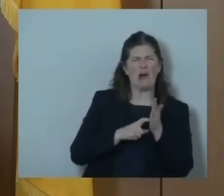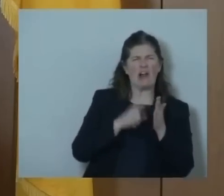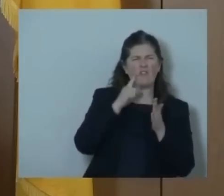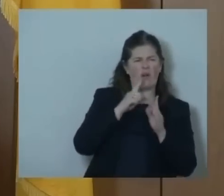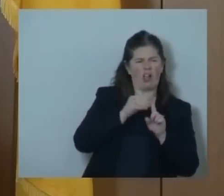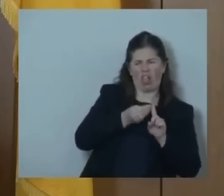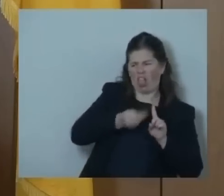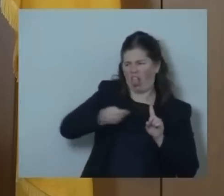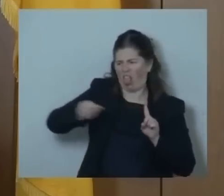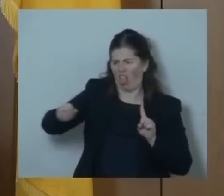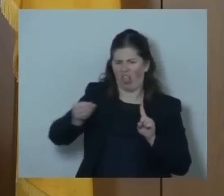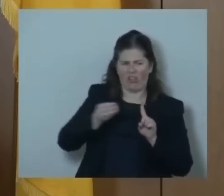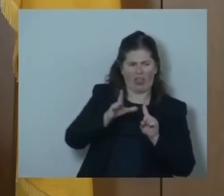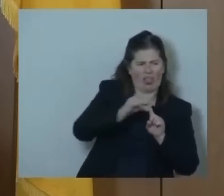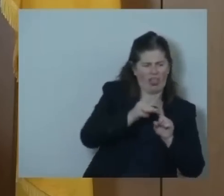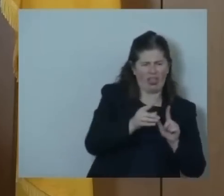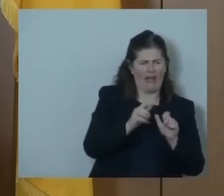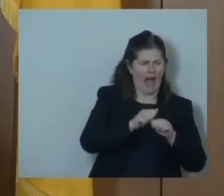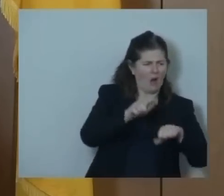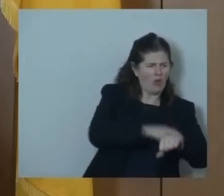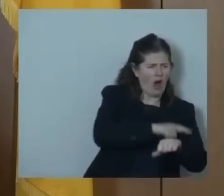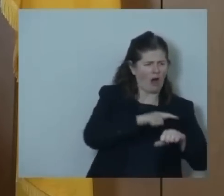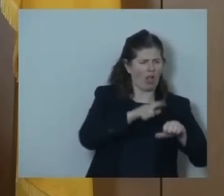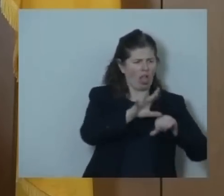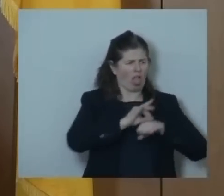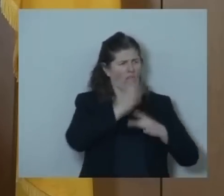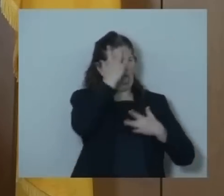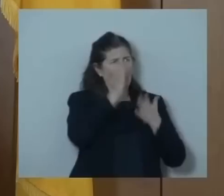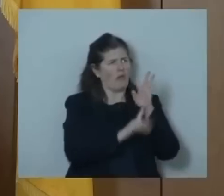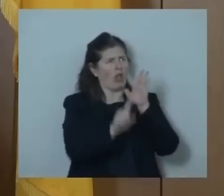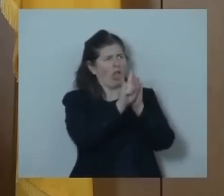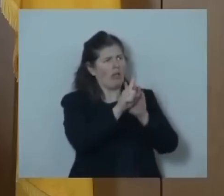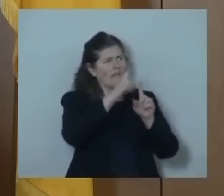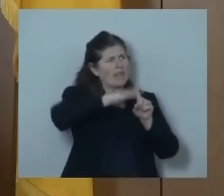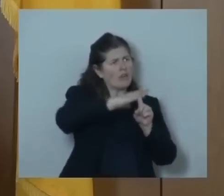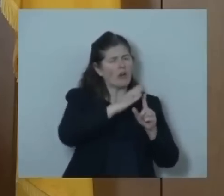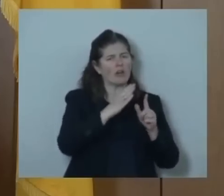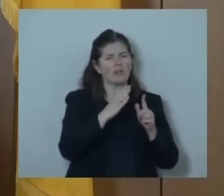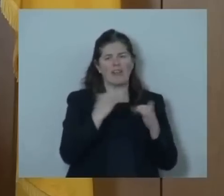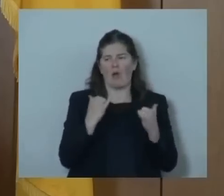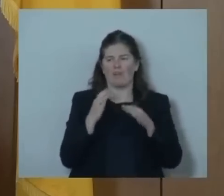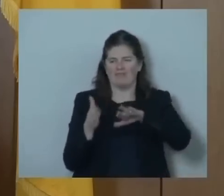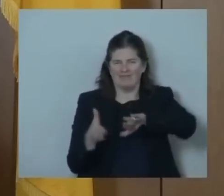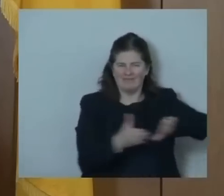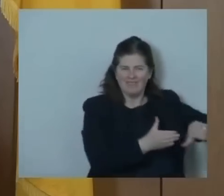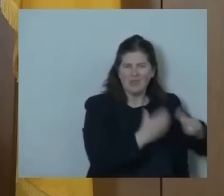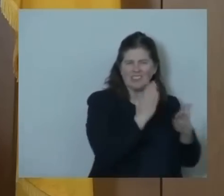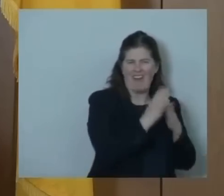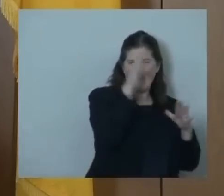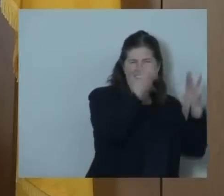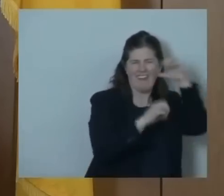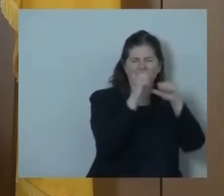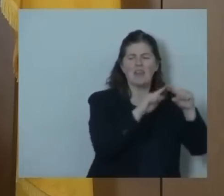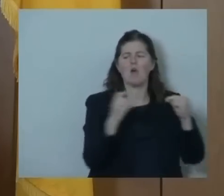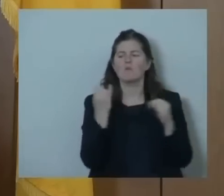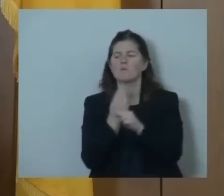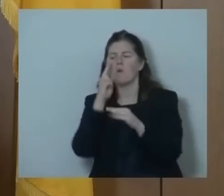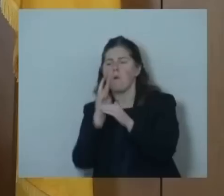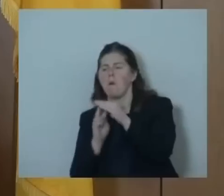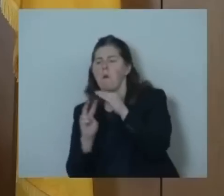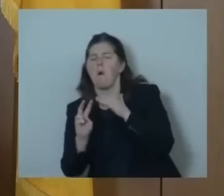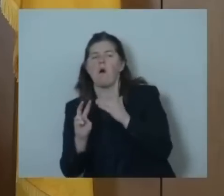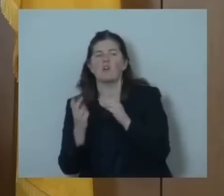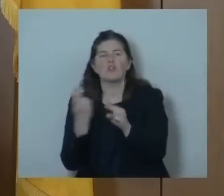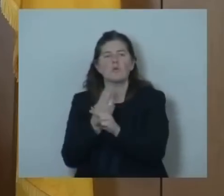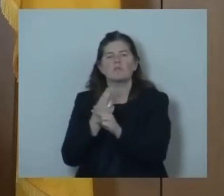transmission. We were guessing about how long the incubation periods are. You stop guessing and you use educated guessing models